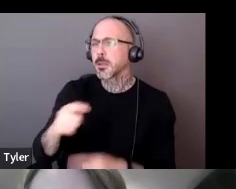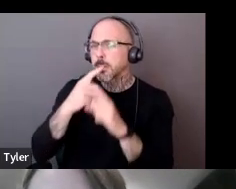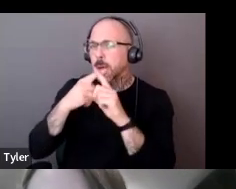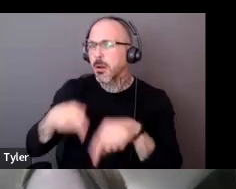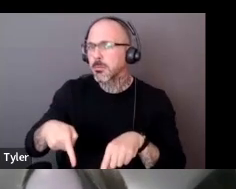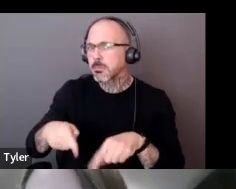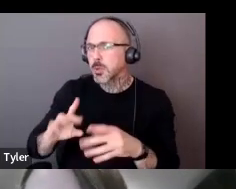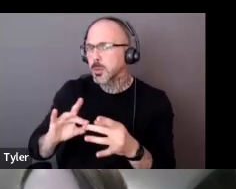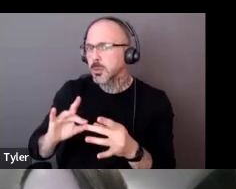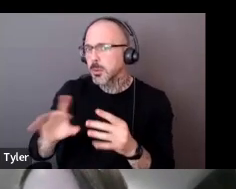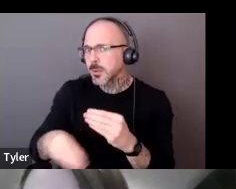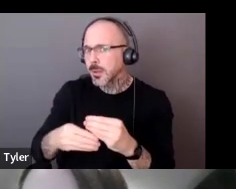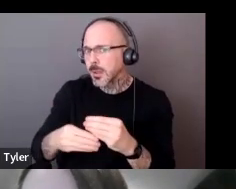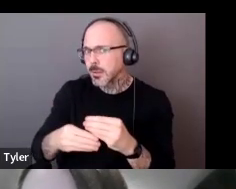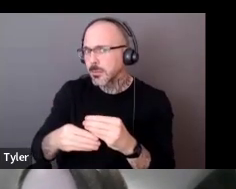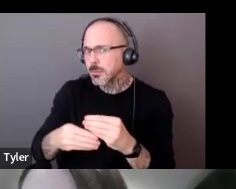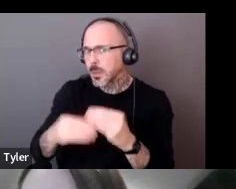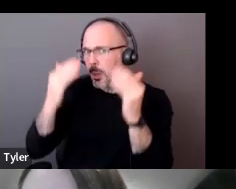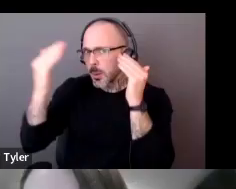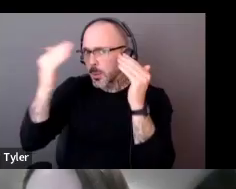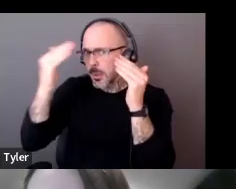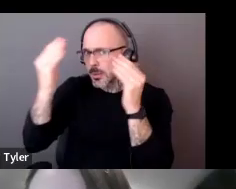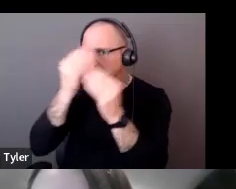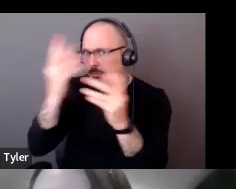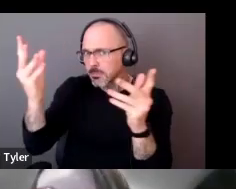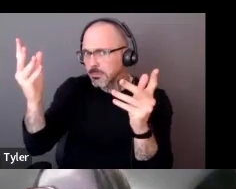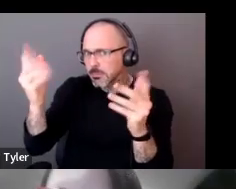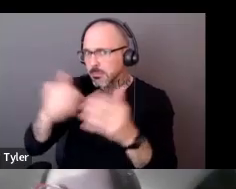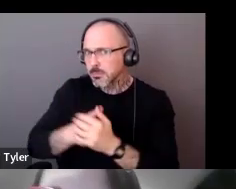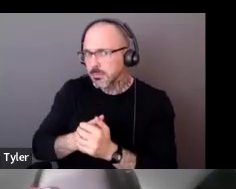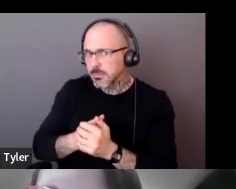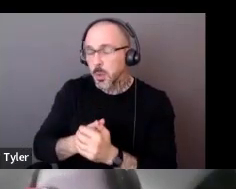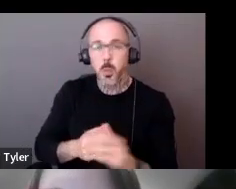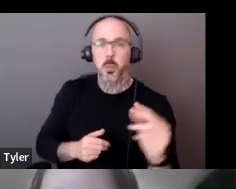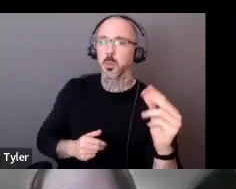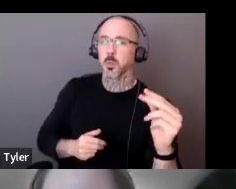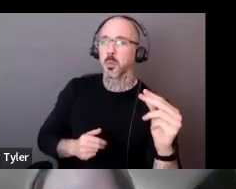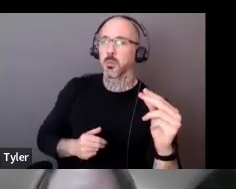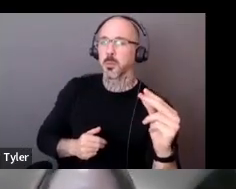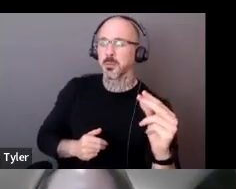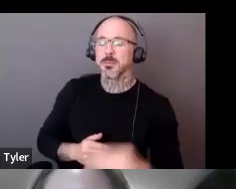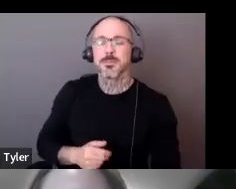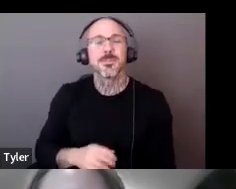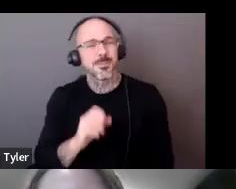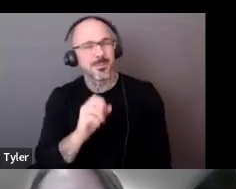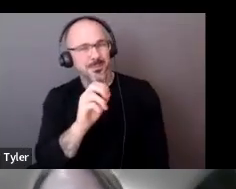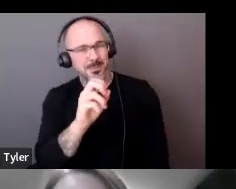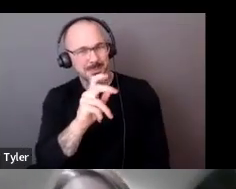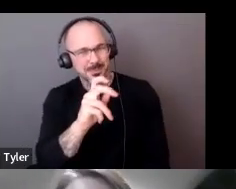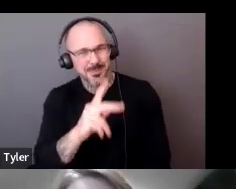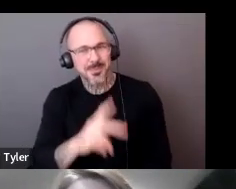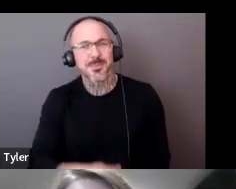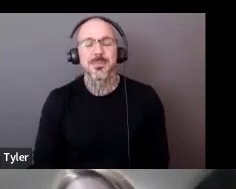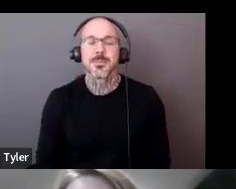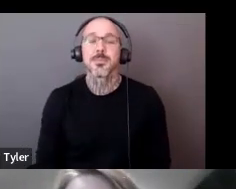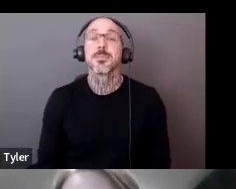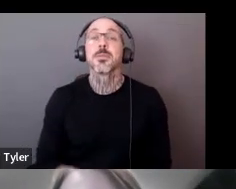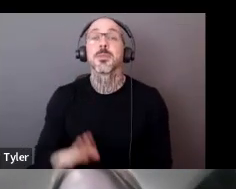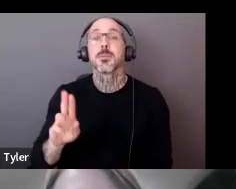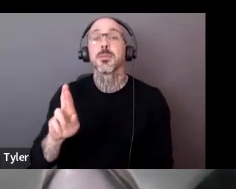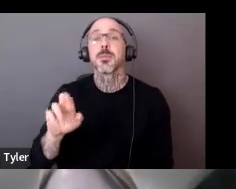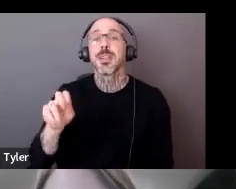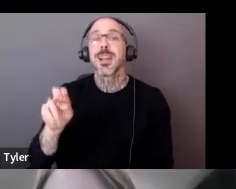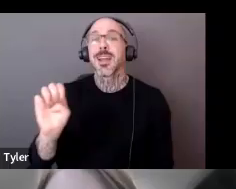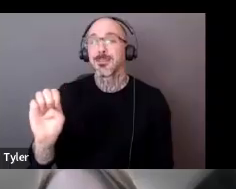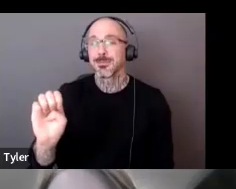the importance of raising awareness? No, I'm okay No? for now. Okay, great. Thank you. Okay, Brianne, so the